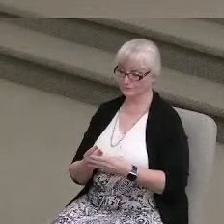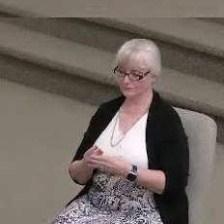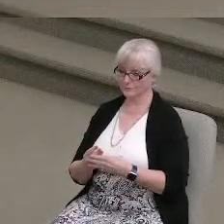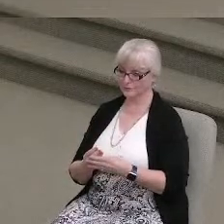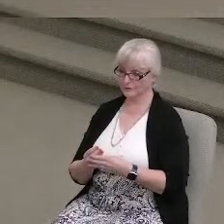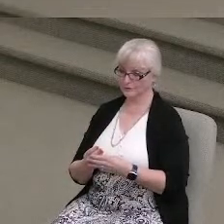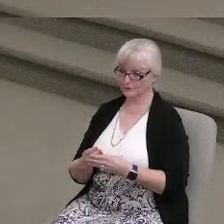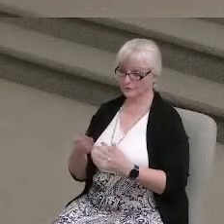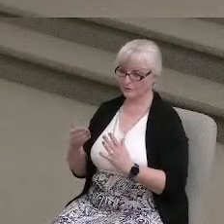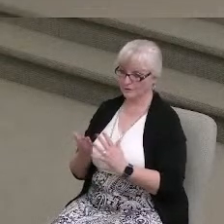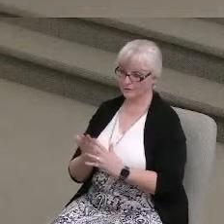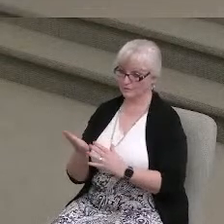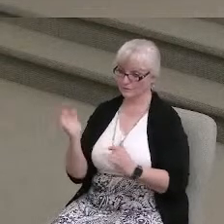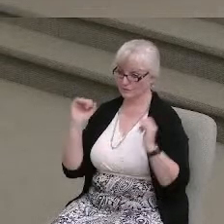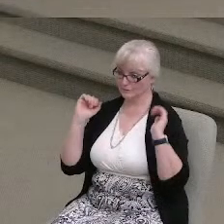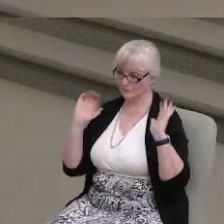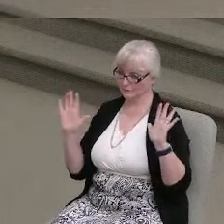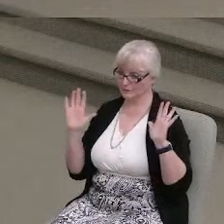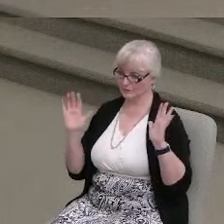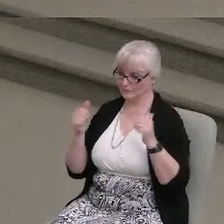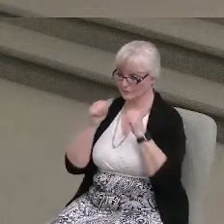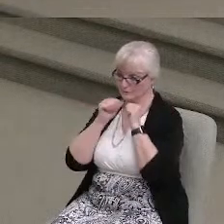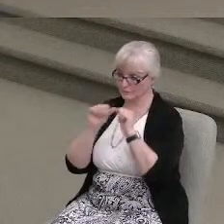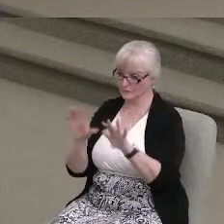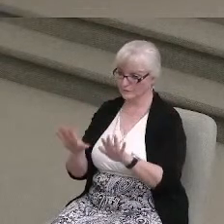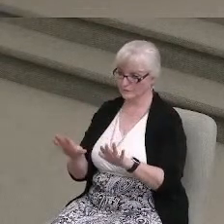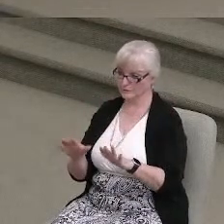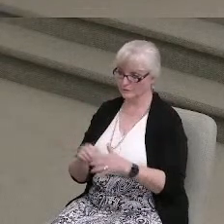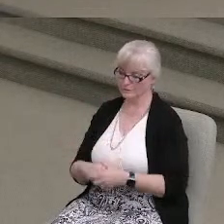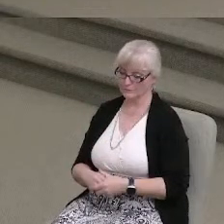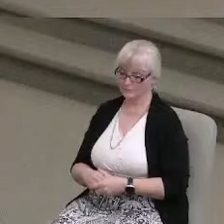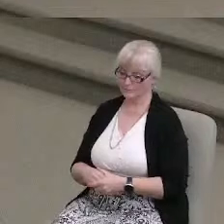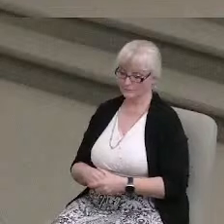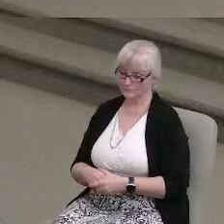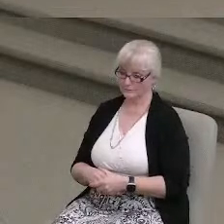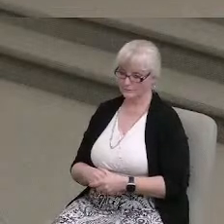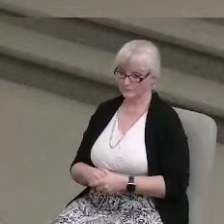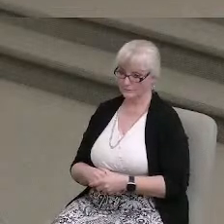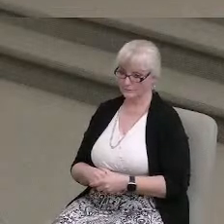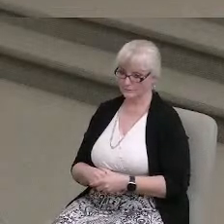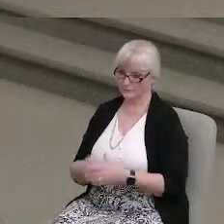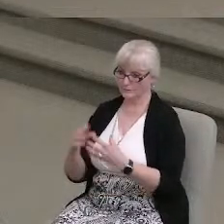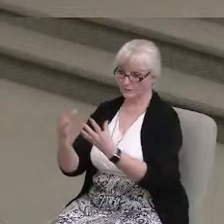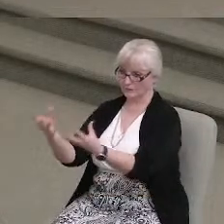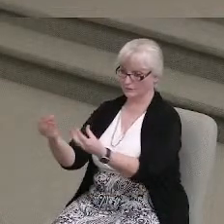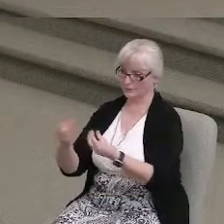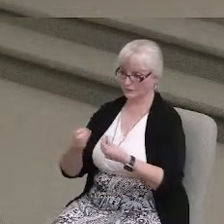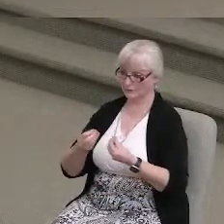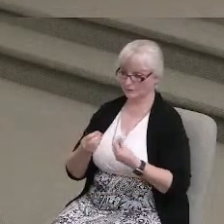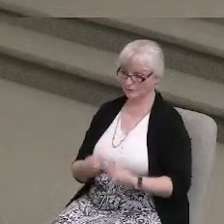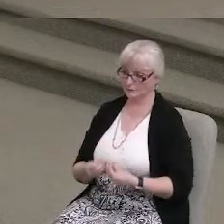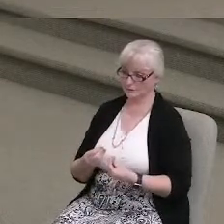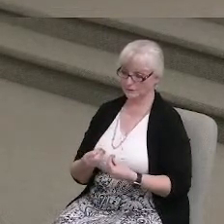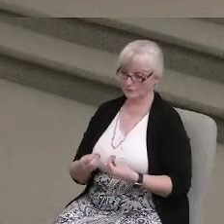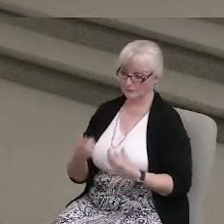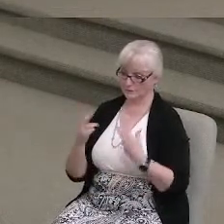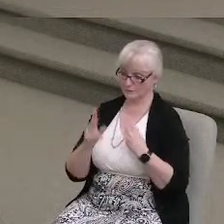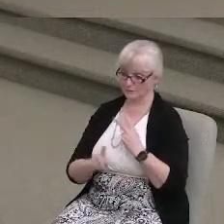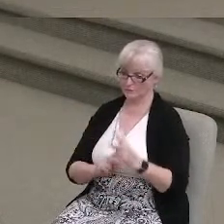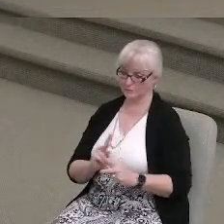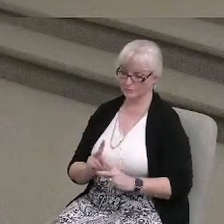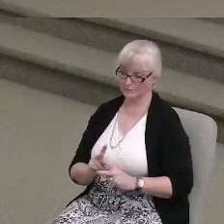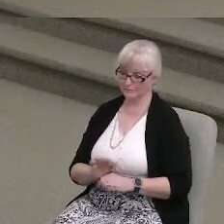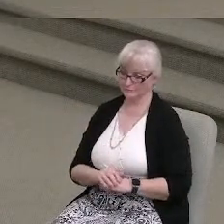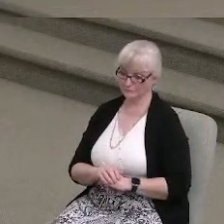sacrifice and blessings that have been given to the people in this room. May we